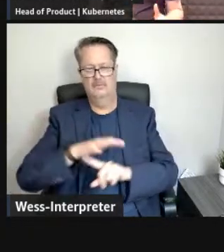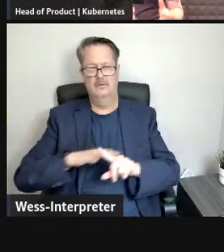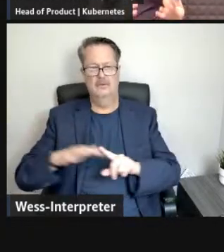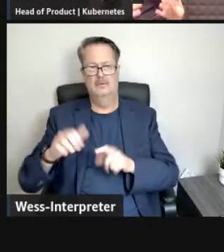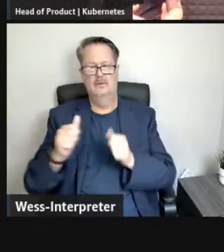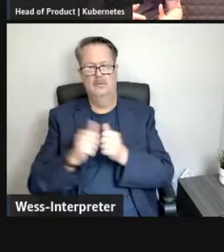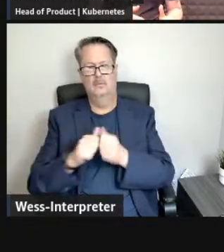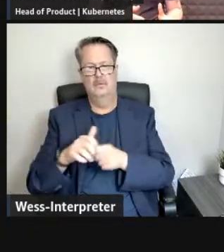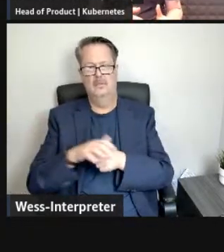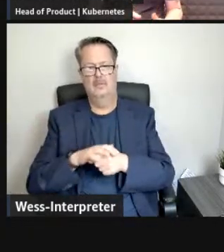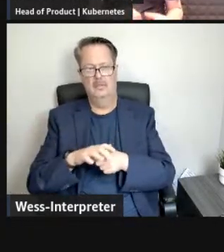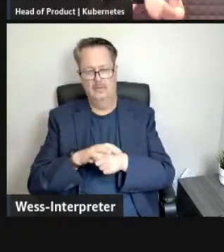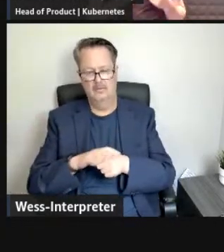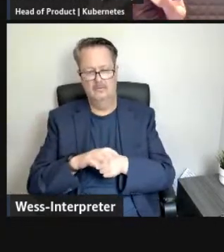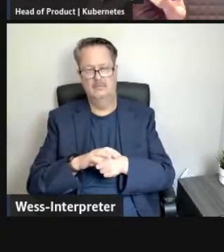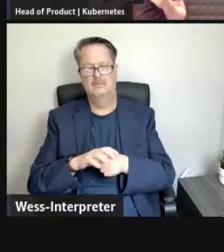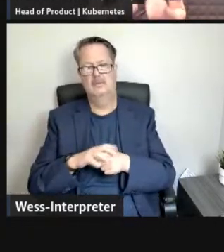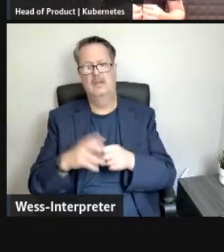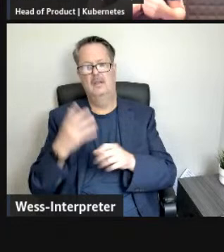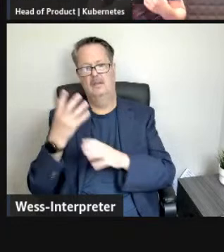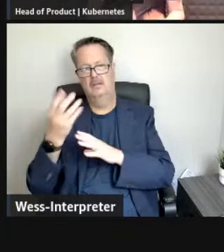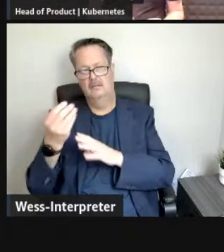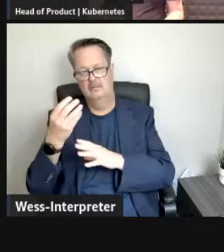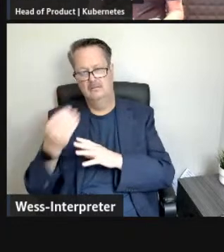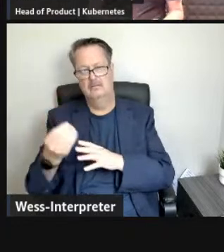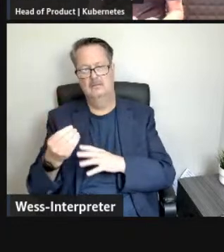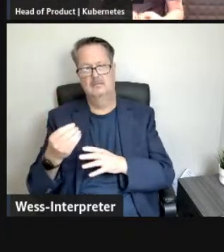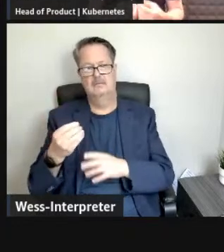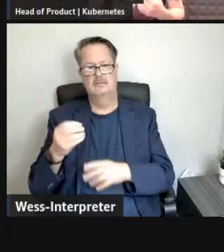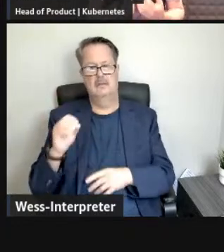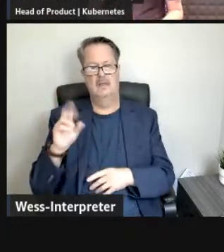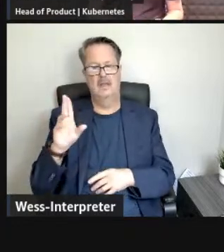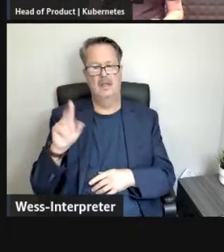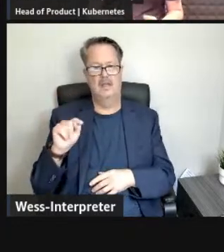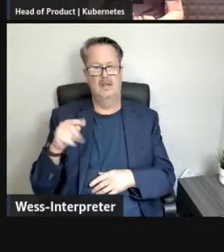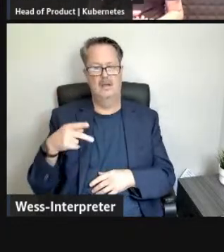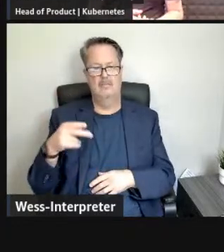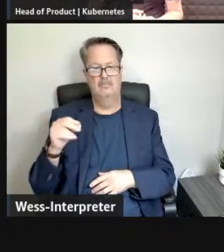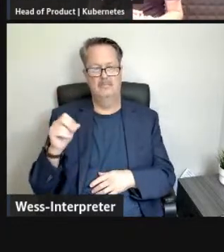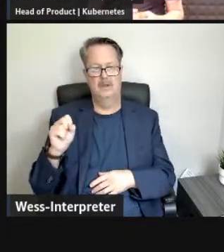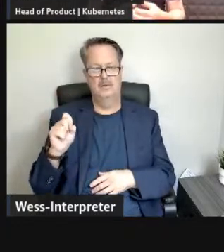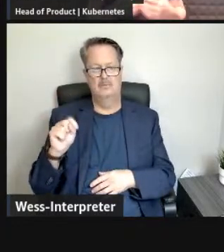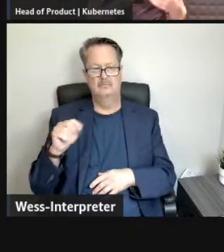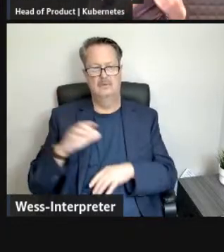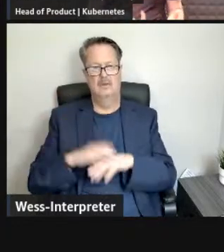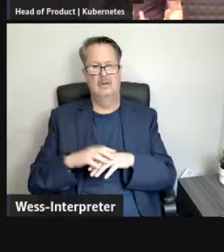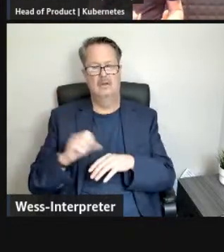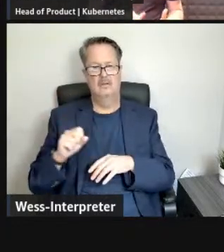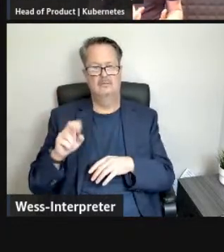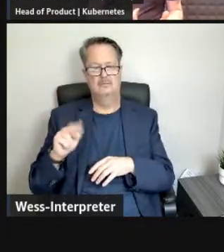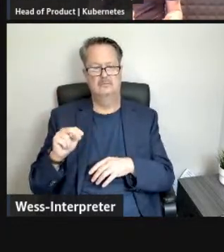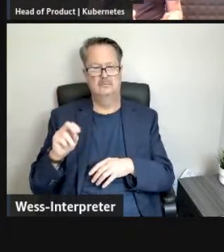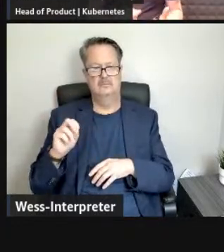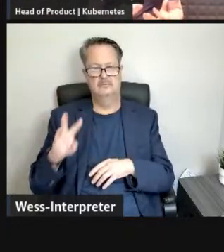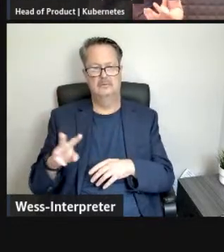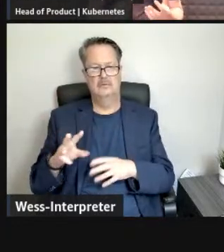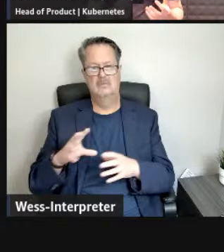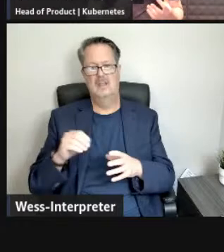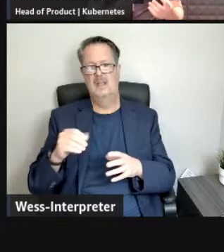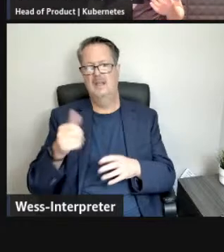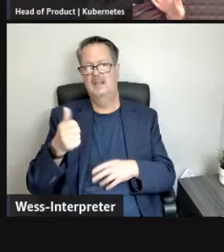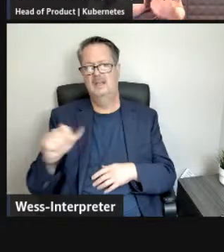zone wavelengths and outposts. Now at the edge with EKS Anywhere on Snow, and also using EKS Anywhere to